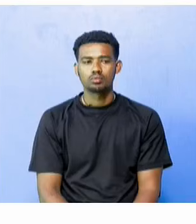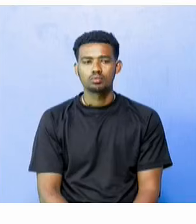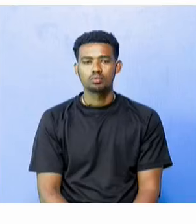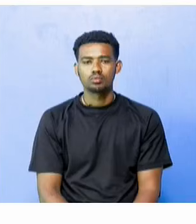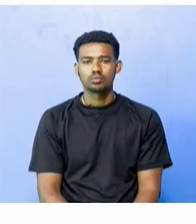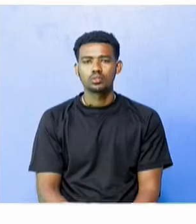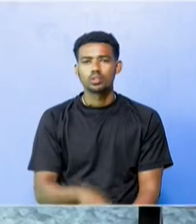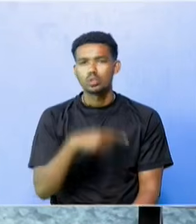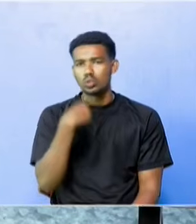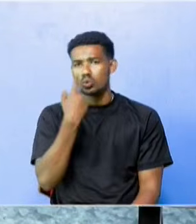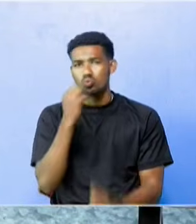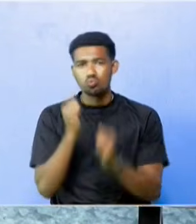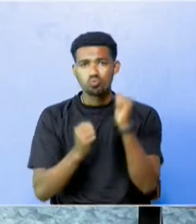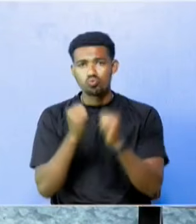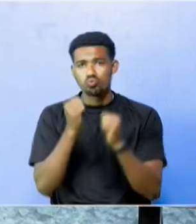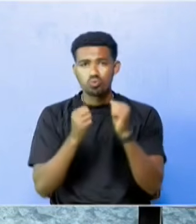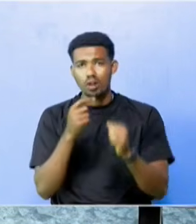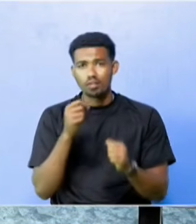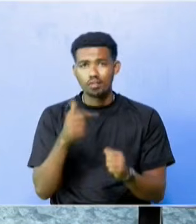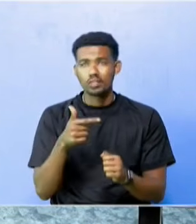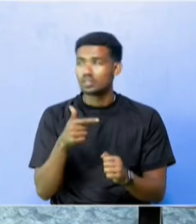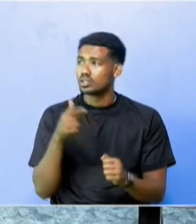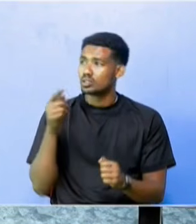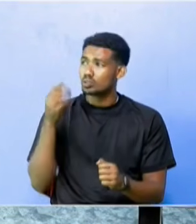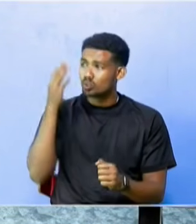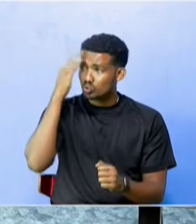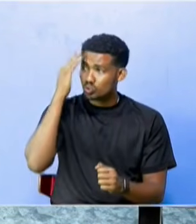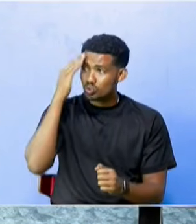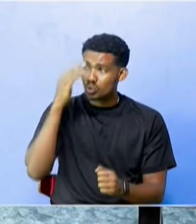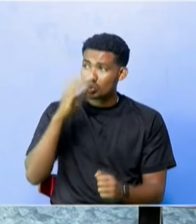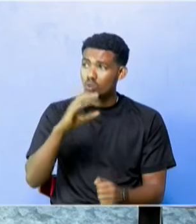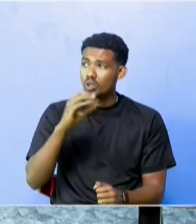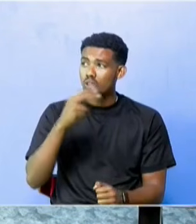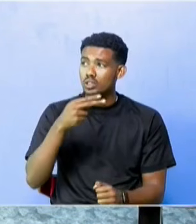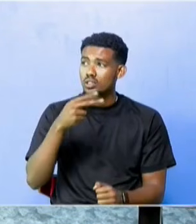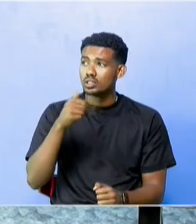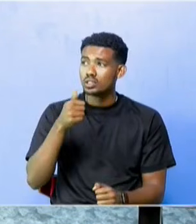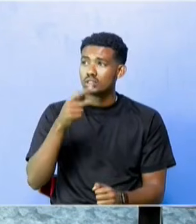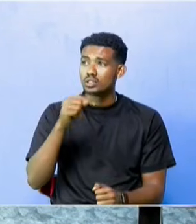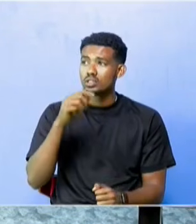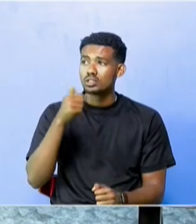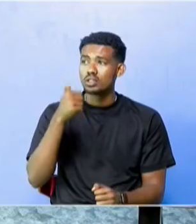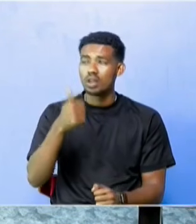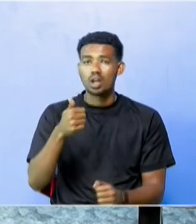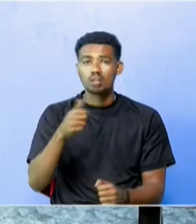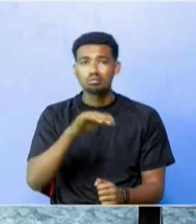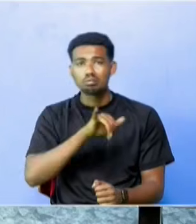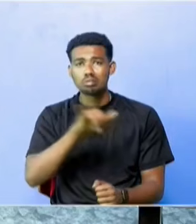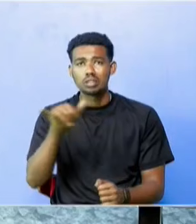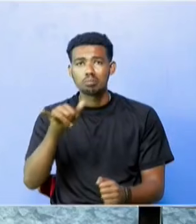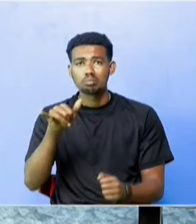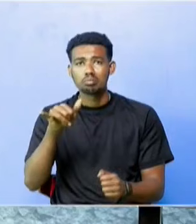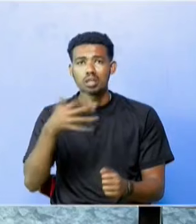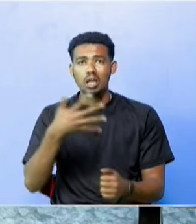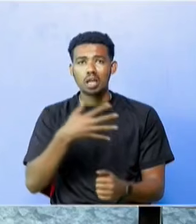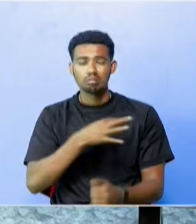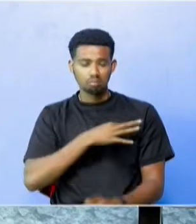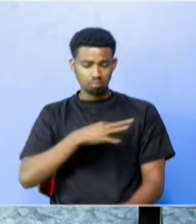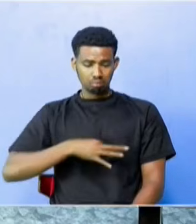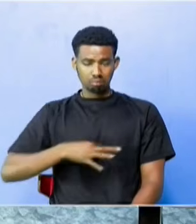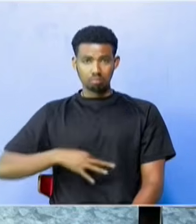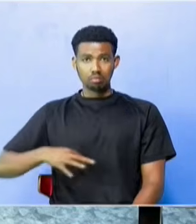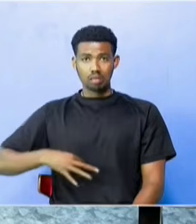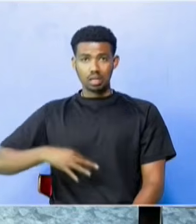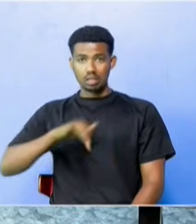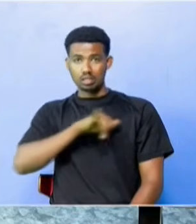Who runs fast? You know what a cheetah is, yeah? The one that looks like a tiger. Yes? Yes, the